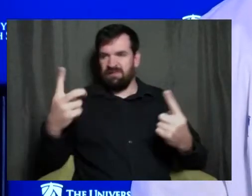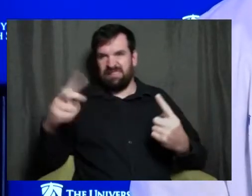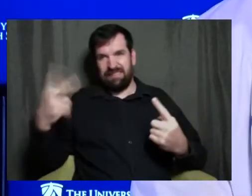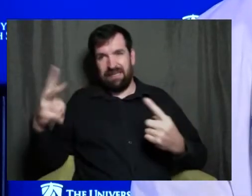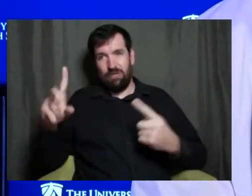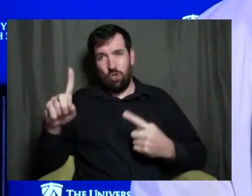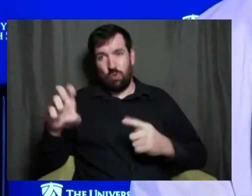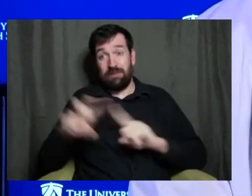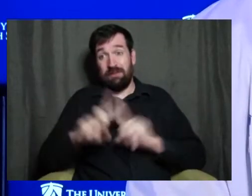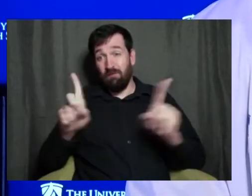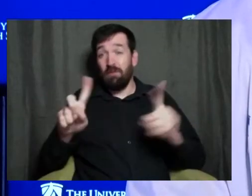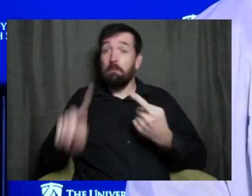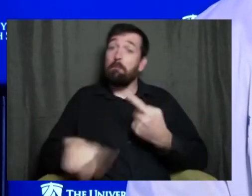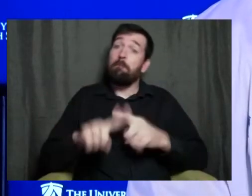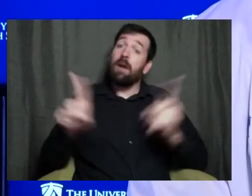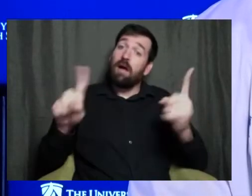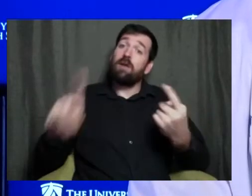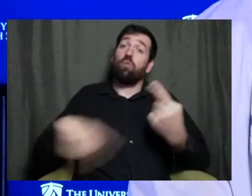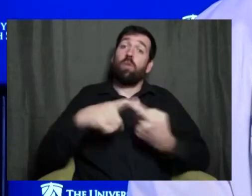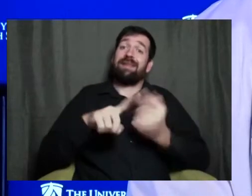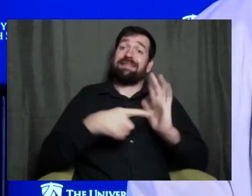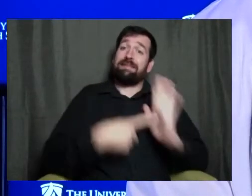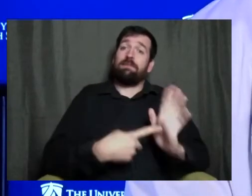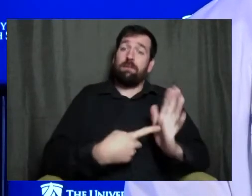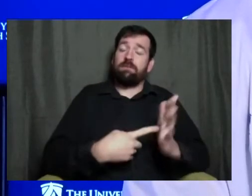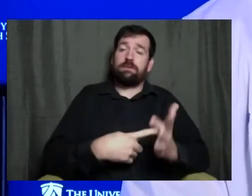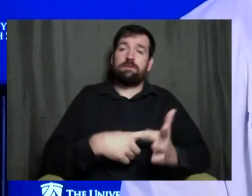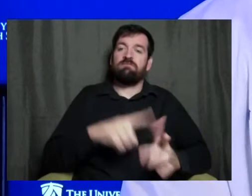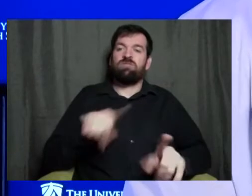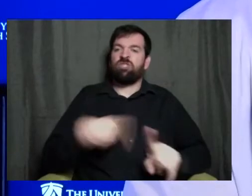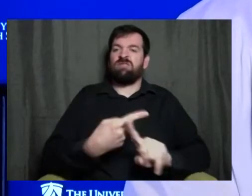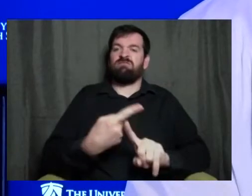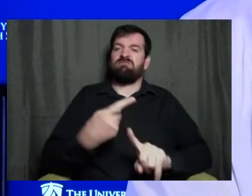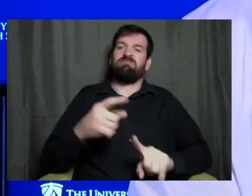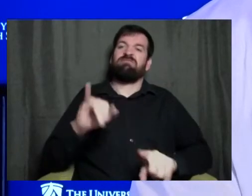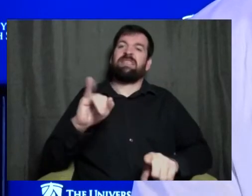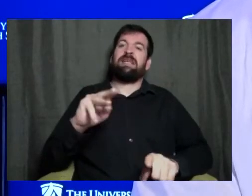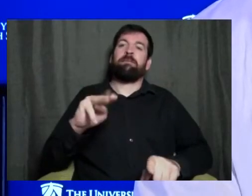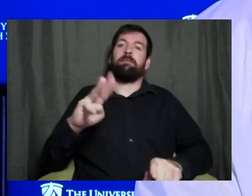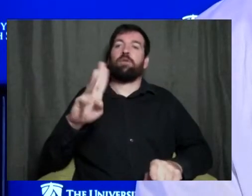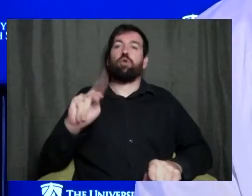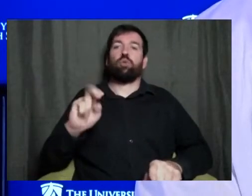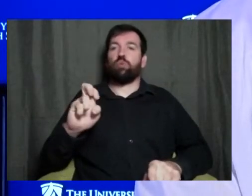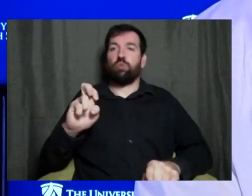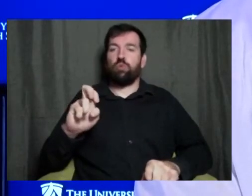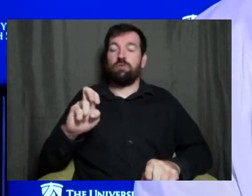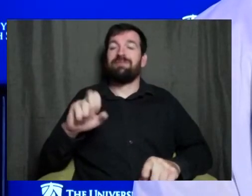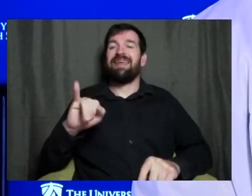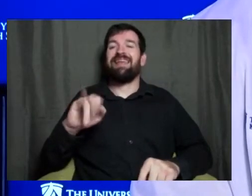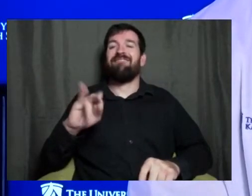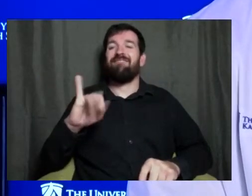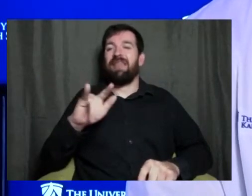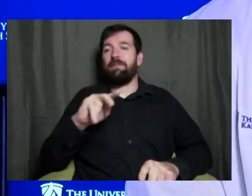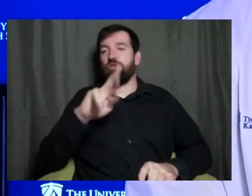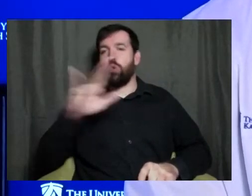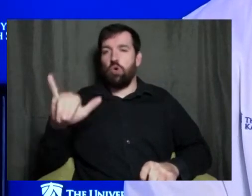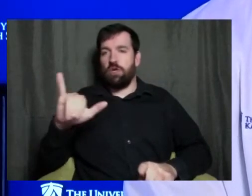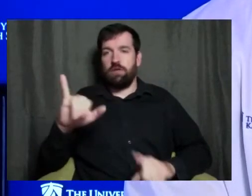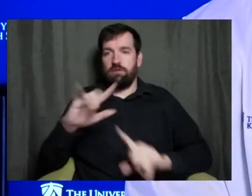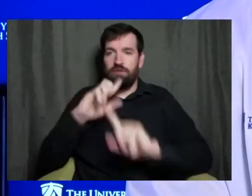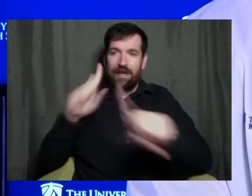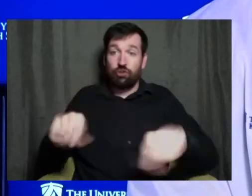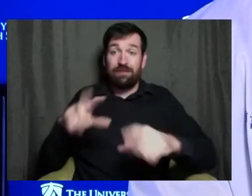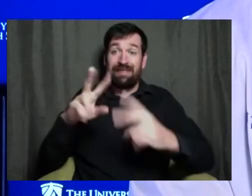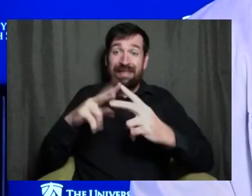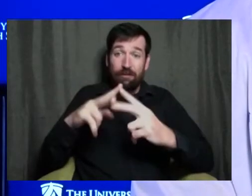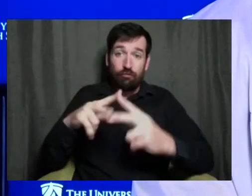those signs and symptoms, it's basically that immune reaction, that inflammatory reaction going on either right there at the site